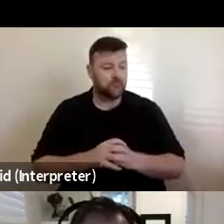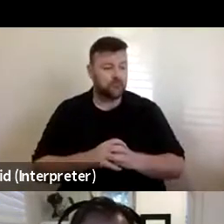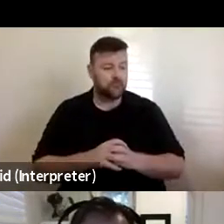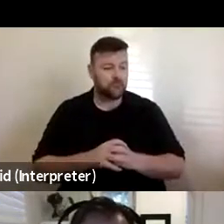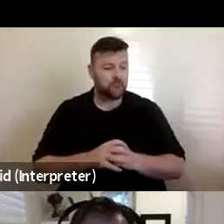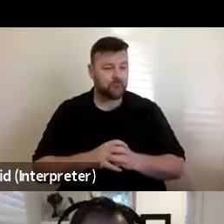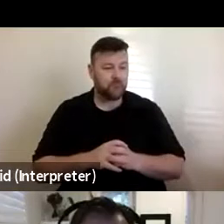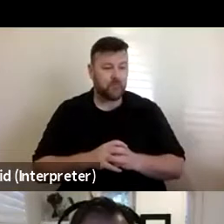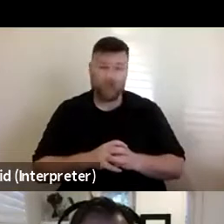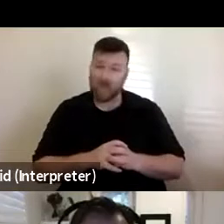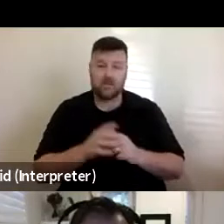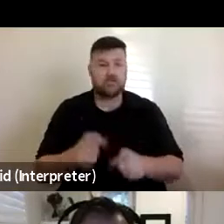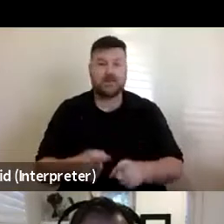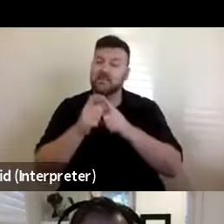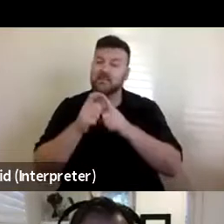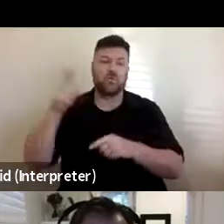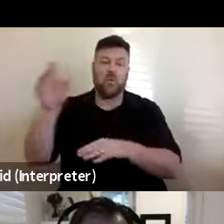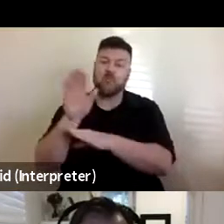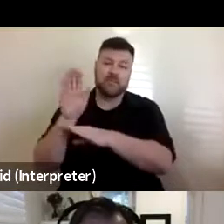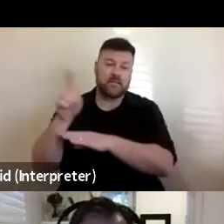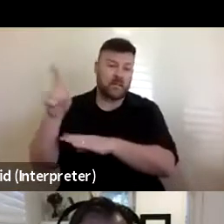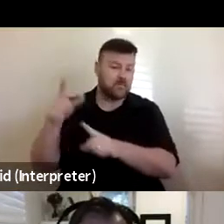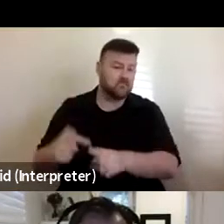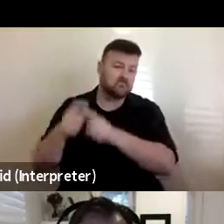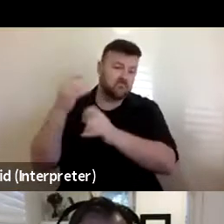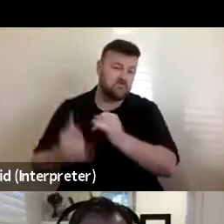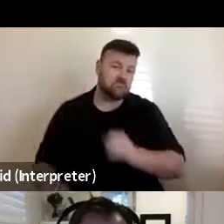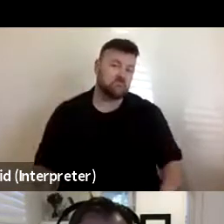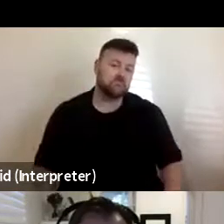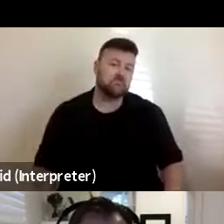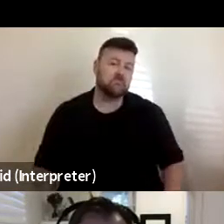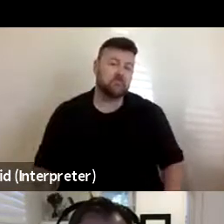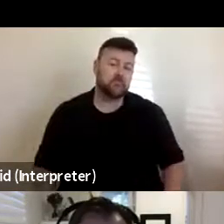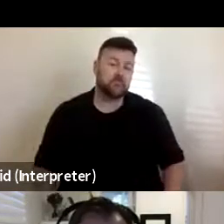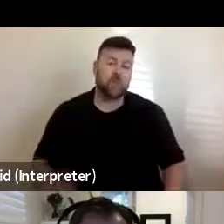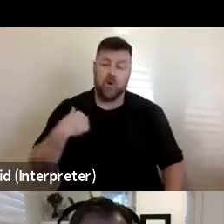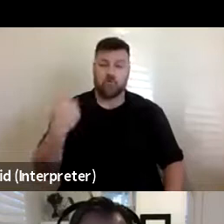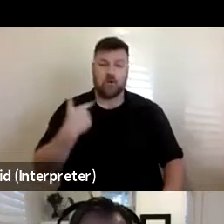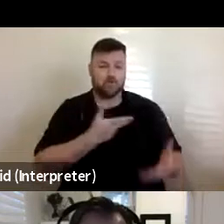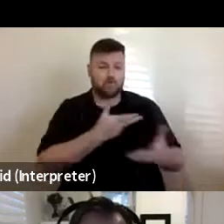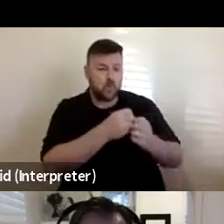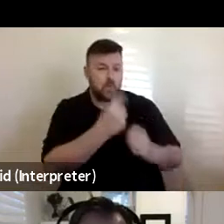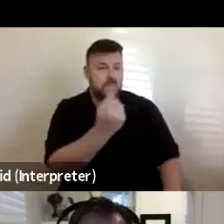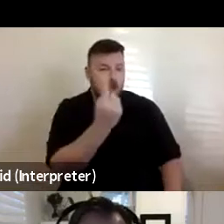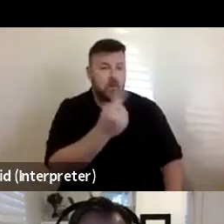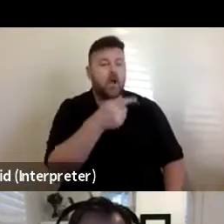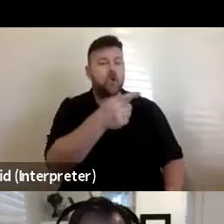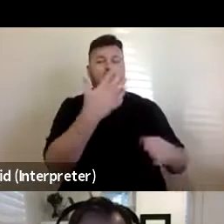It's particularly difficult for international, as you could imagine. And also talking to someone just recently who's working on